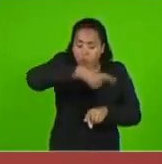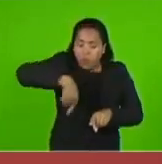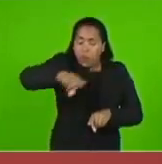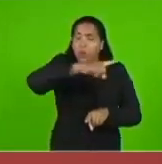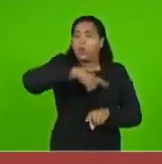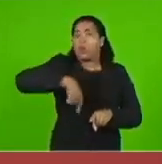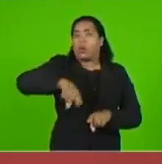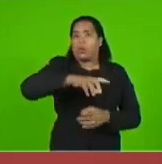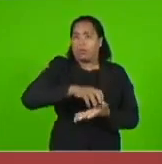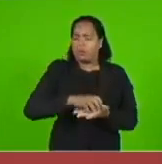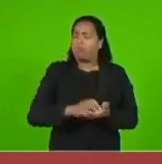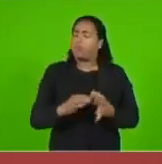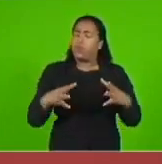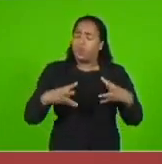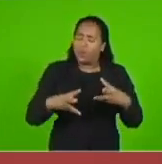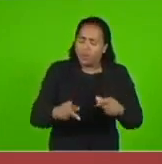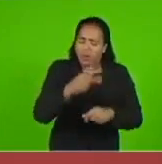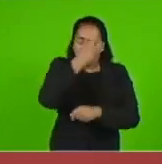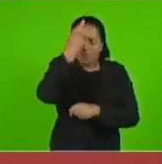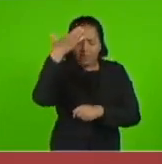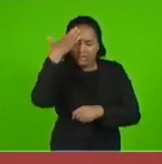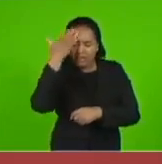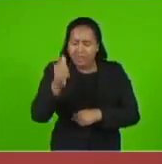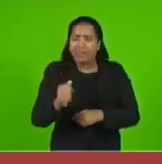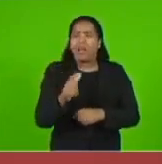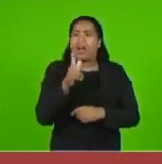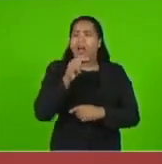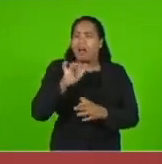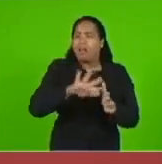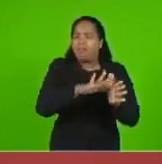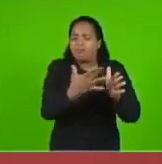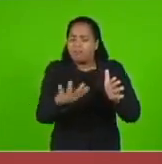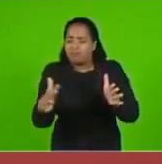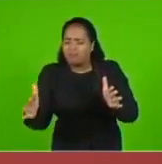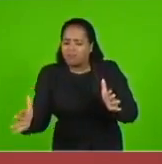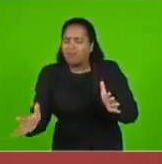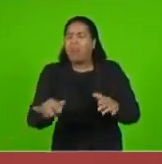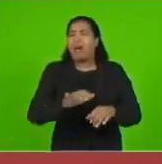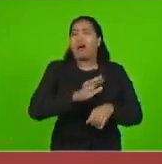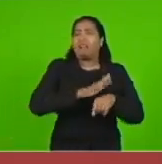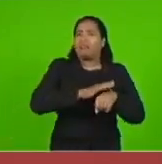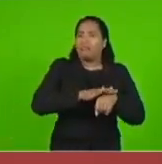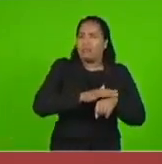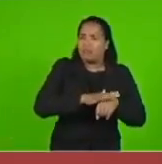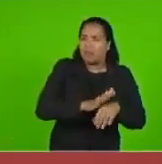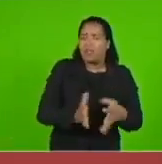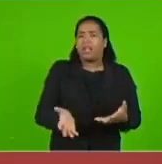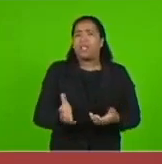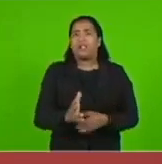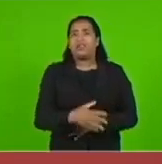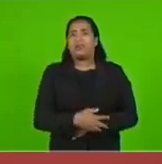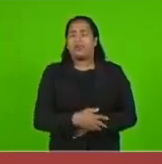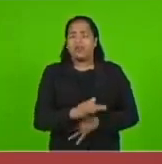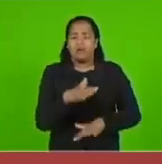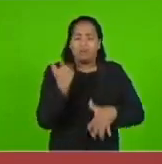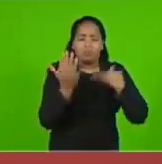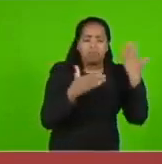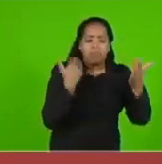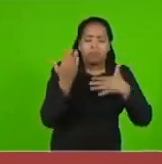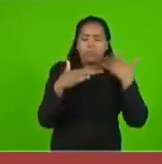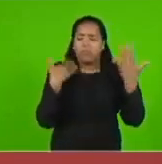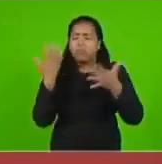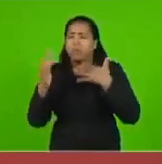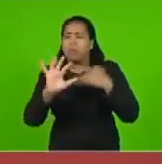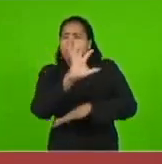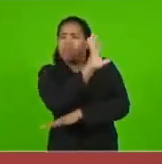us. So everybody already knows the sea is an already in situation. There are seas that